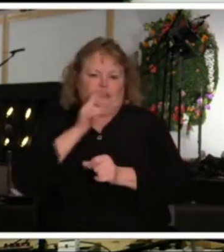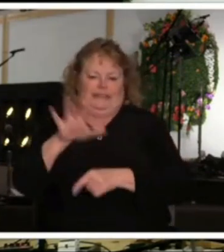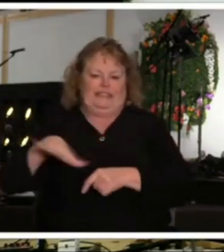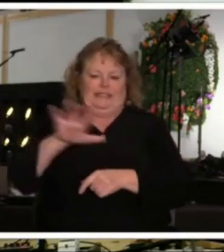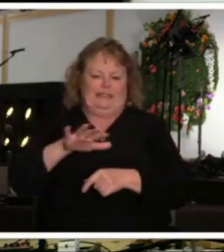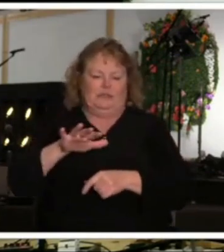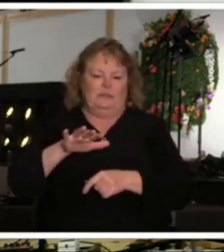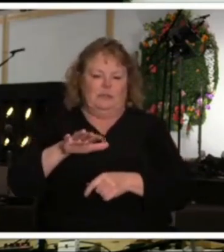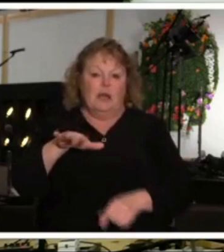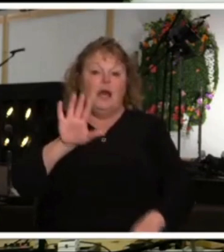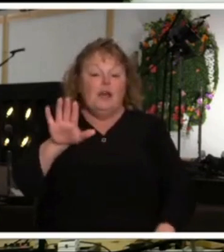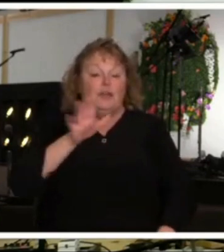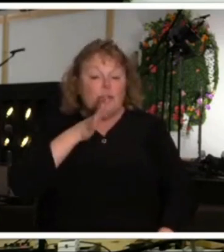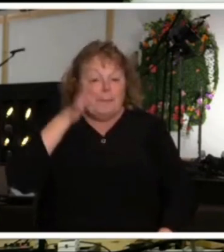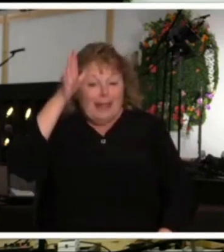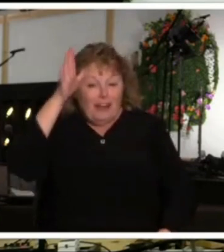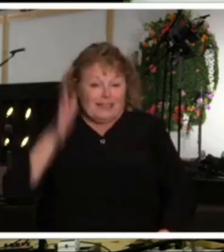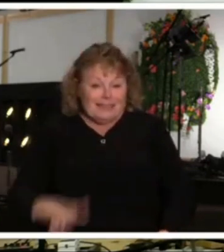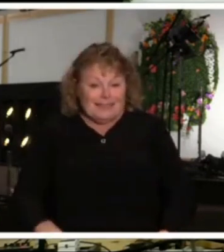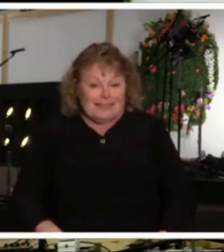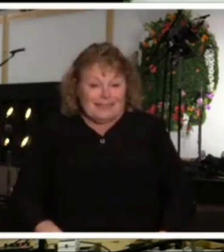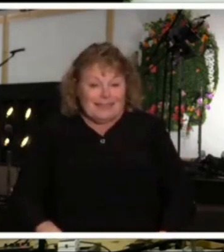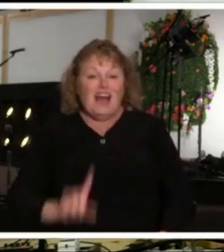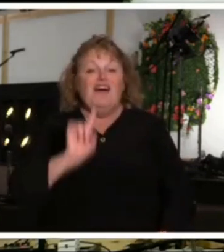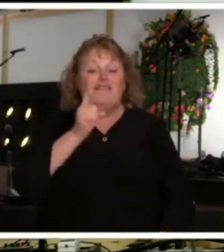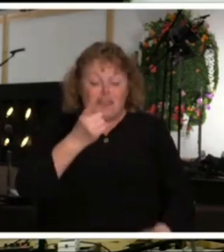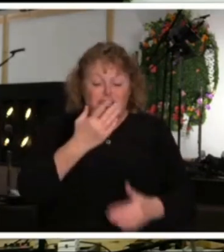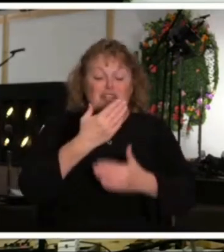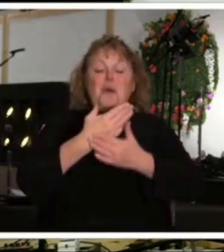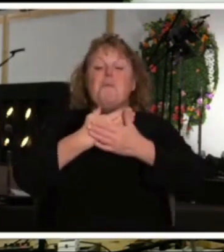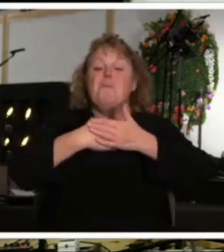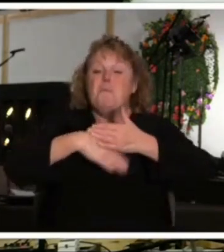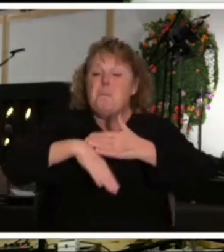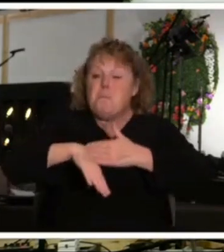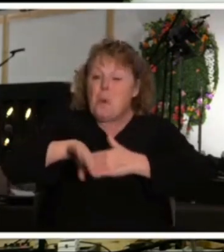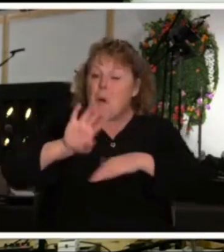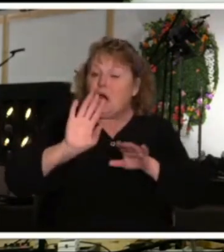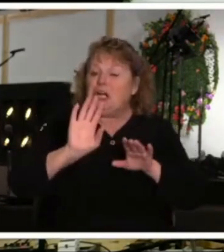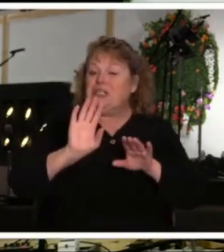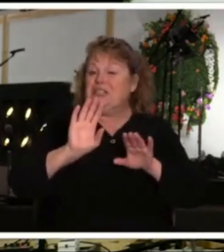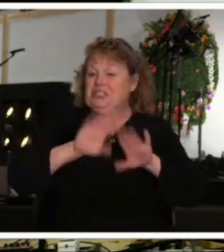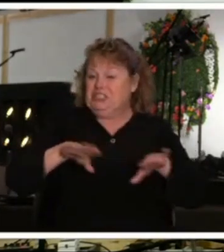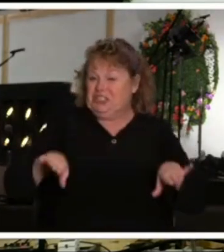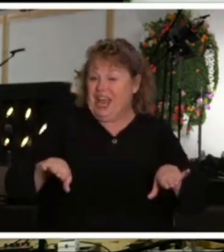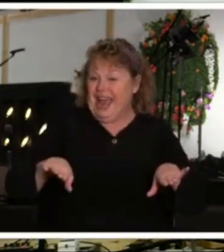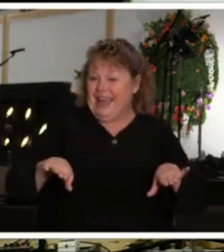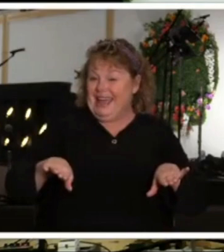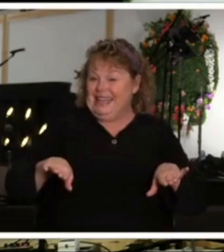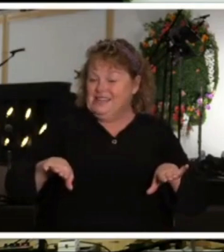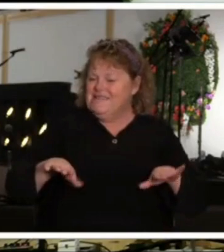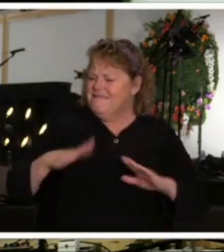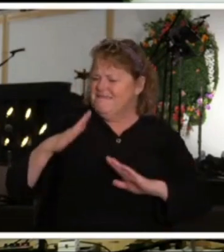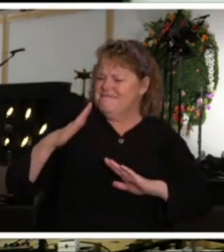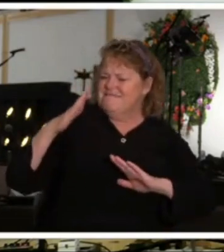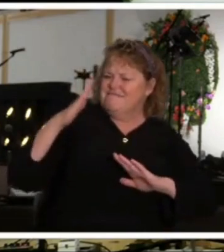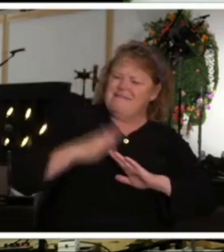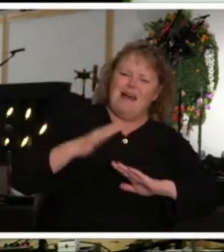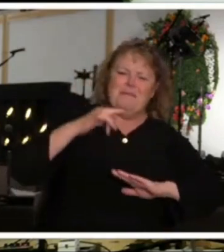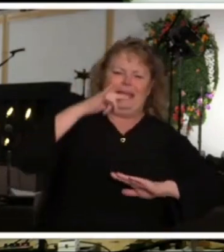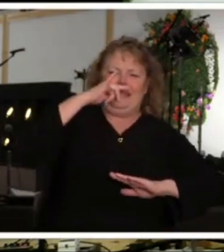Your parents, the child who is the hero of the family, the one that they